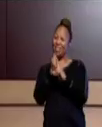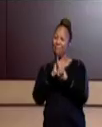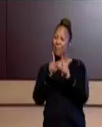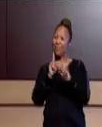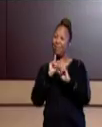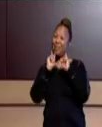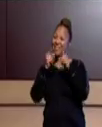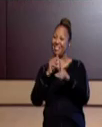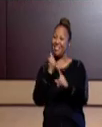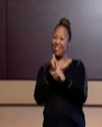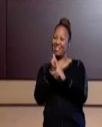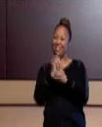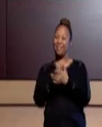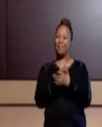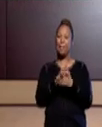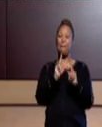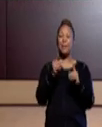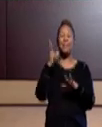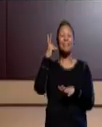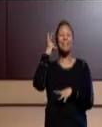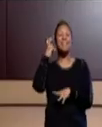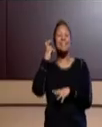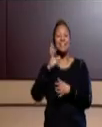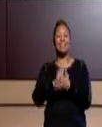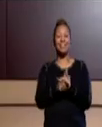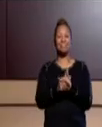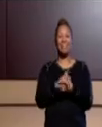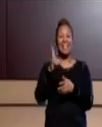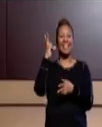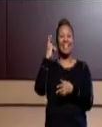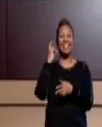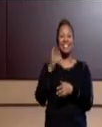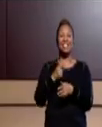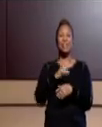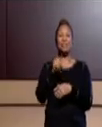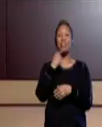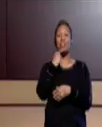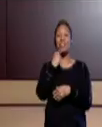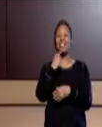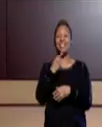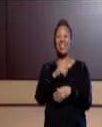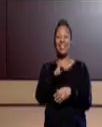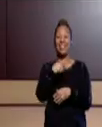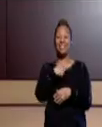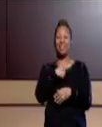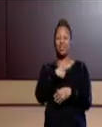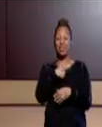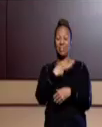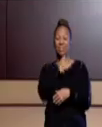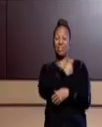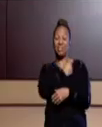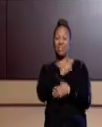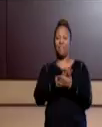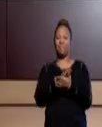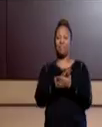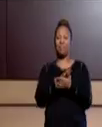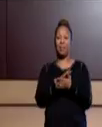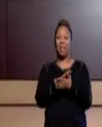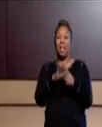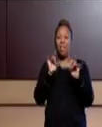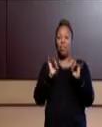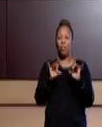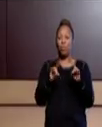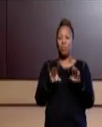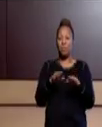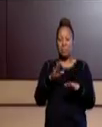answer. But you better listen. You better listen. Listen better to what yourself. You are saying to you, because this is what happens. The wounded child